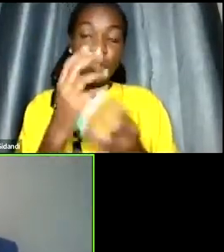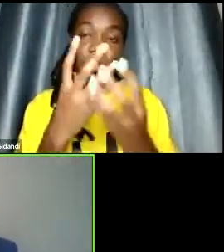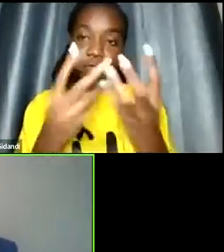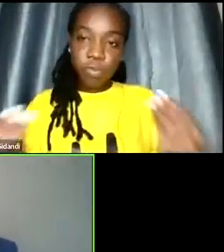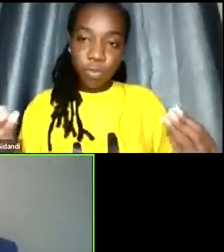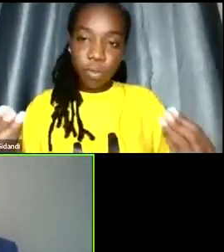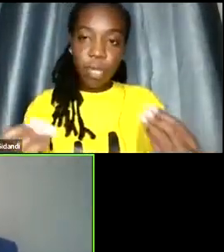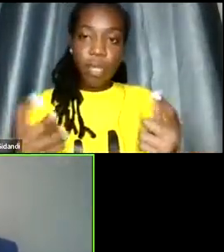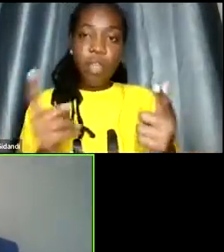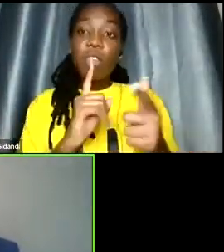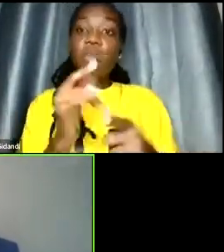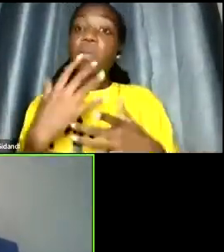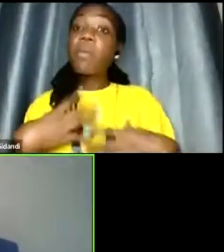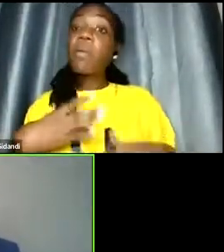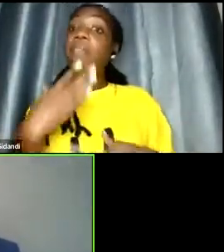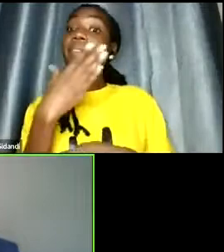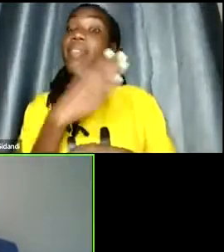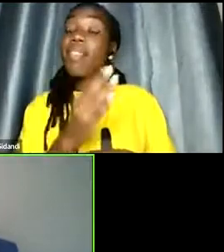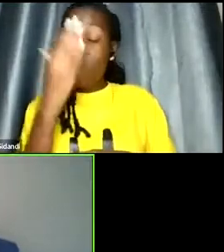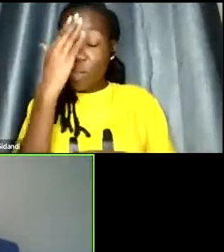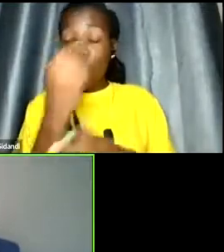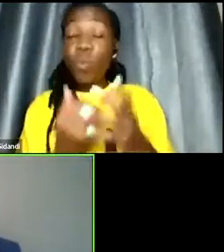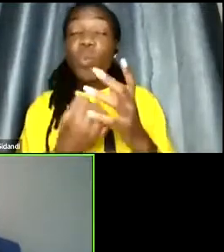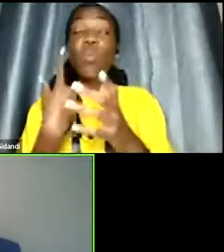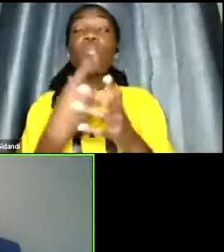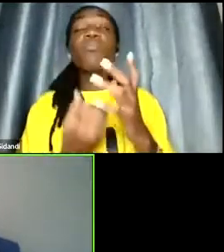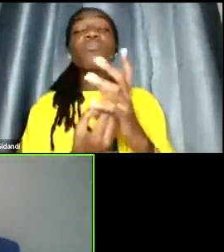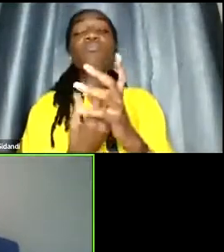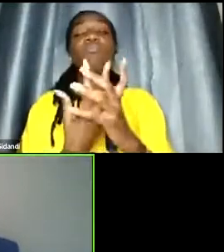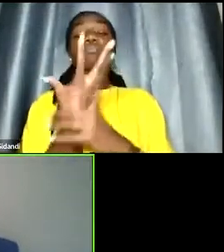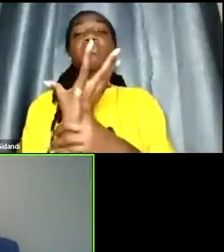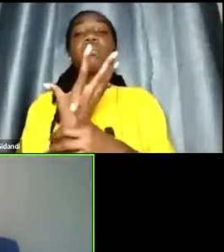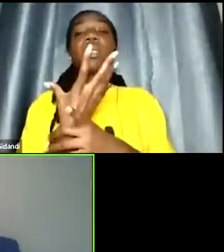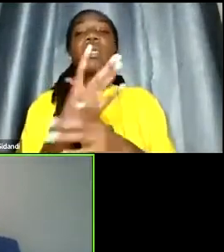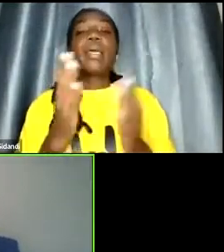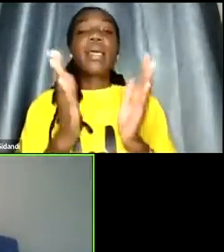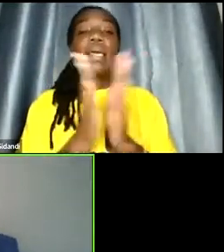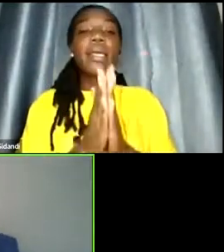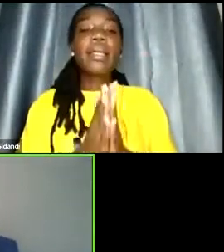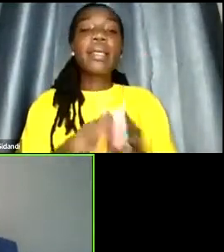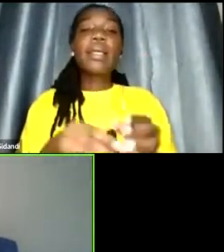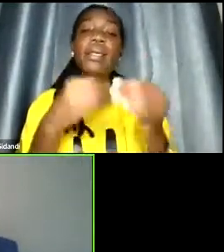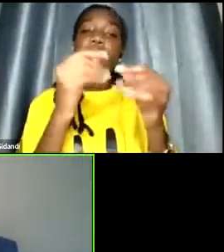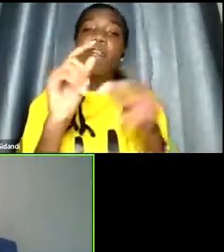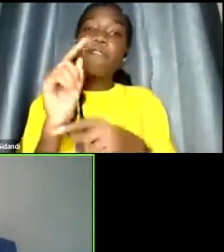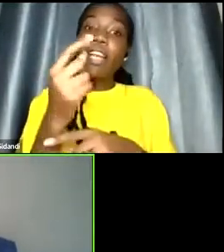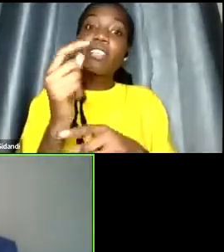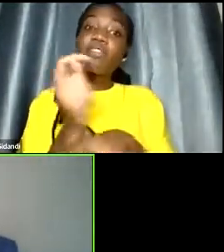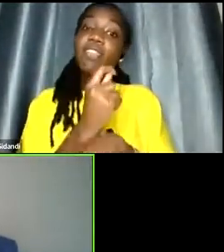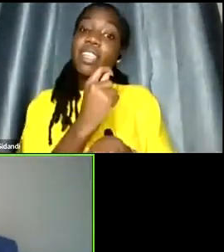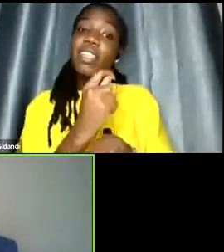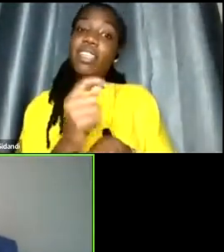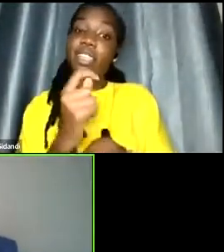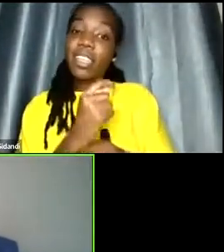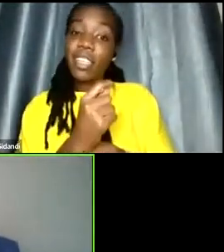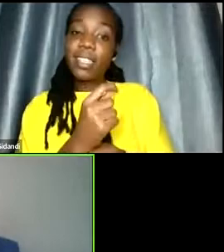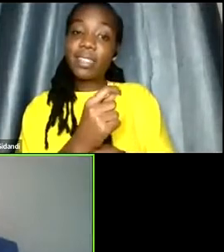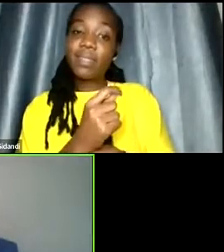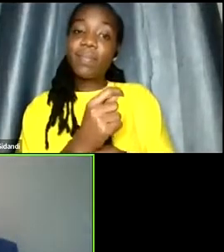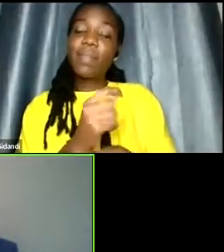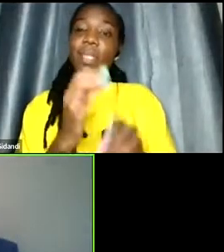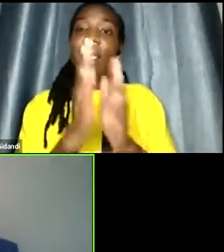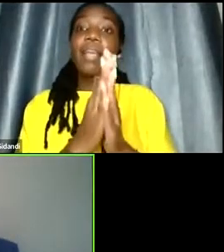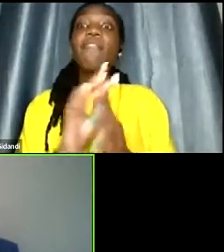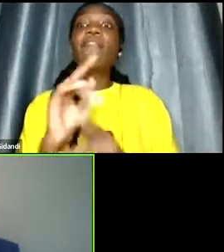allegiance to he that or she that raised them up, gave them their first paycheck, gave them their first training, their first skilling, their first airline